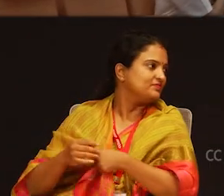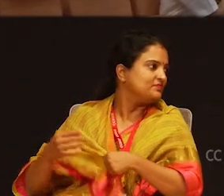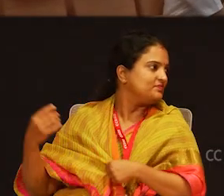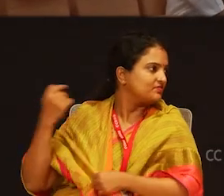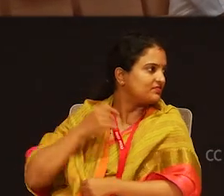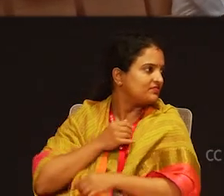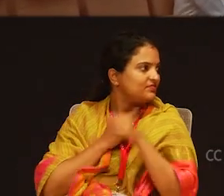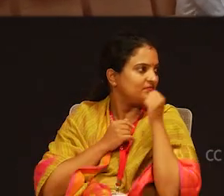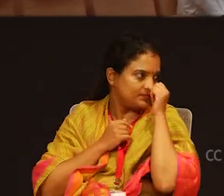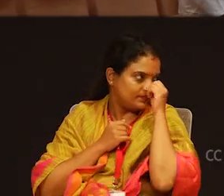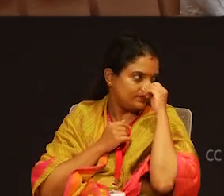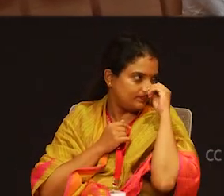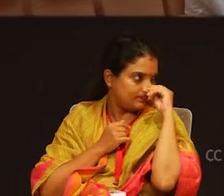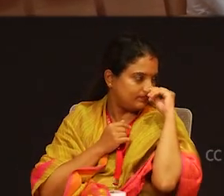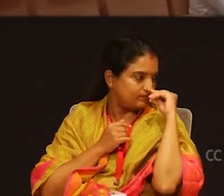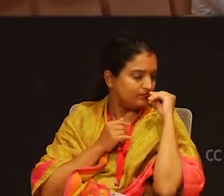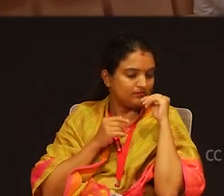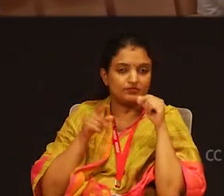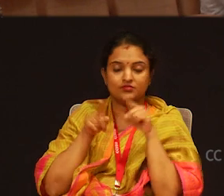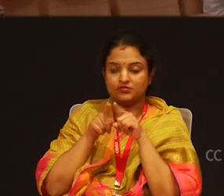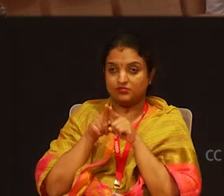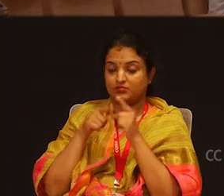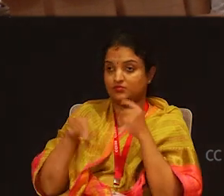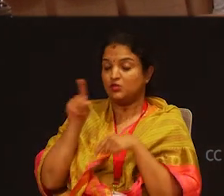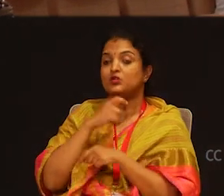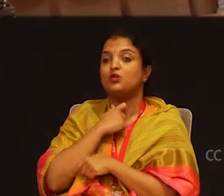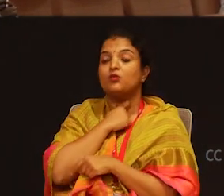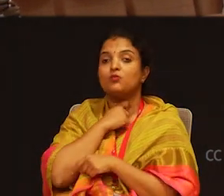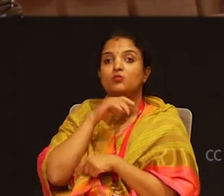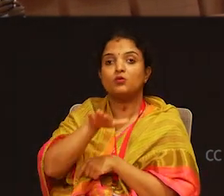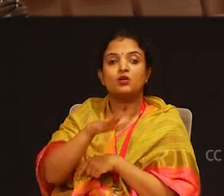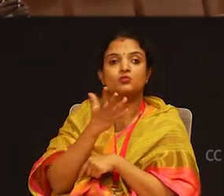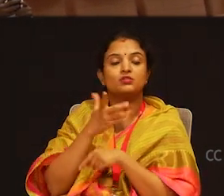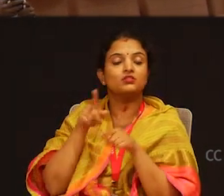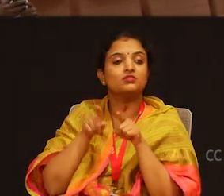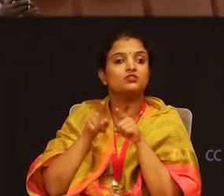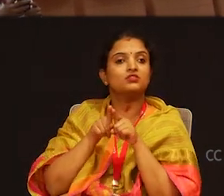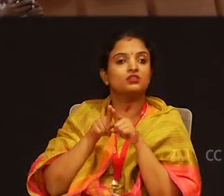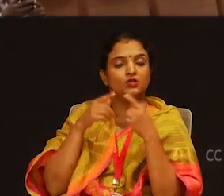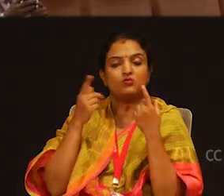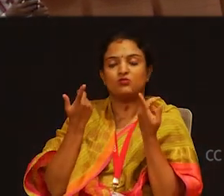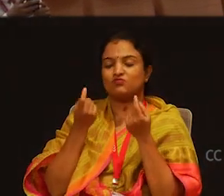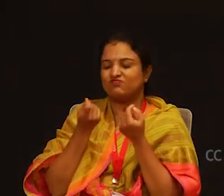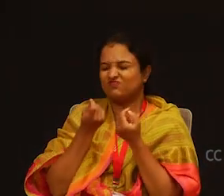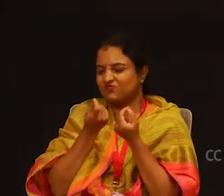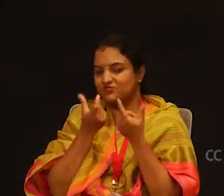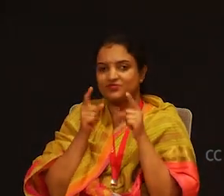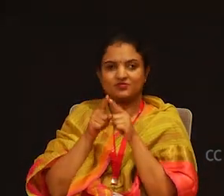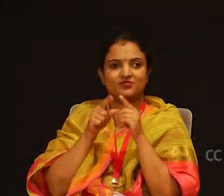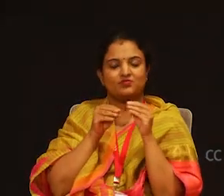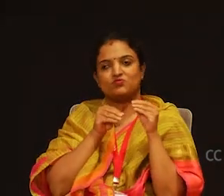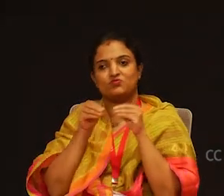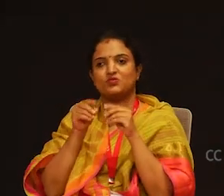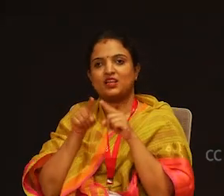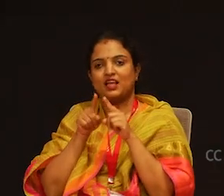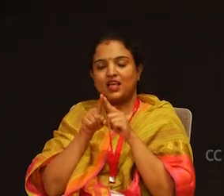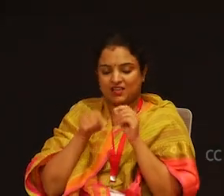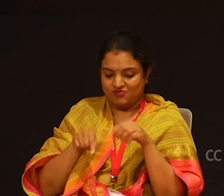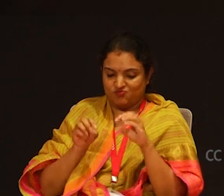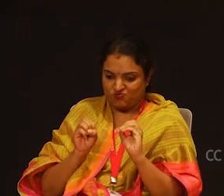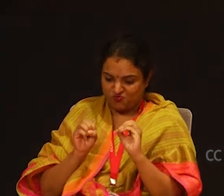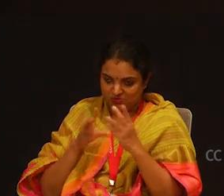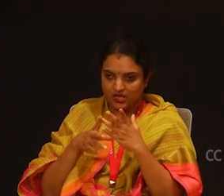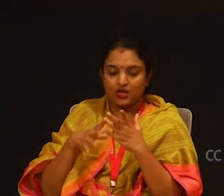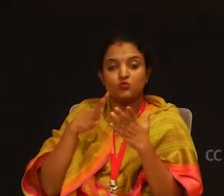Do we think this as a promise, or will there be a movement to turn this new beginning into